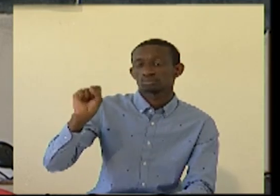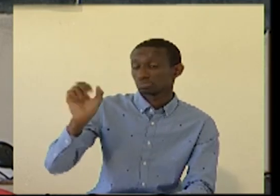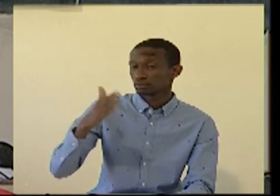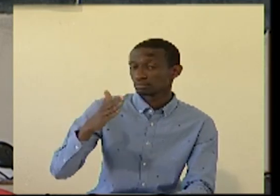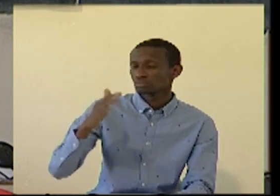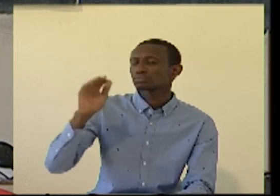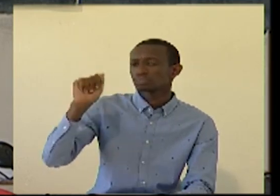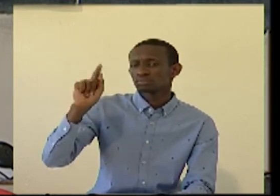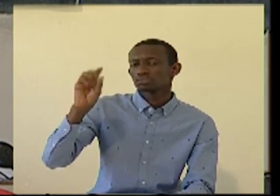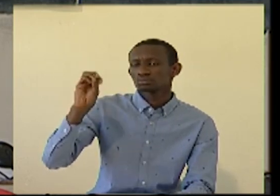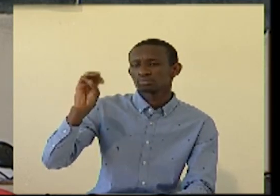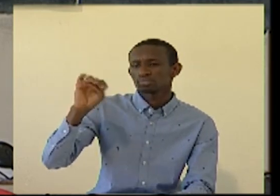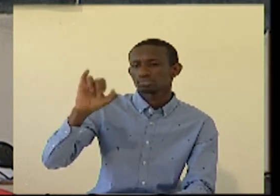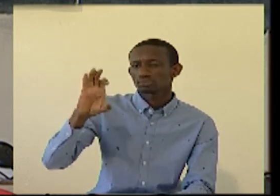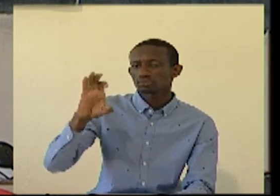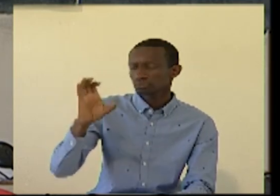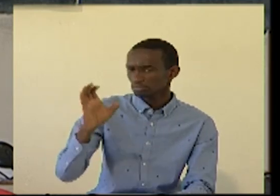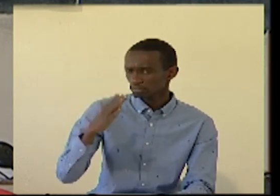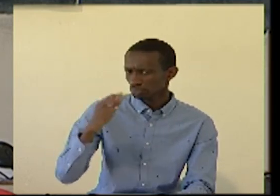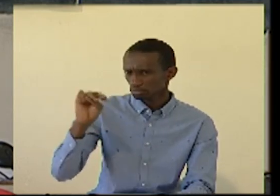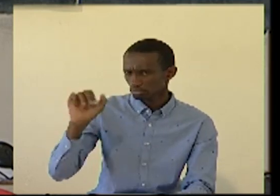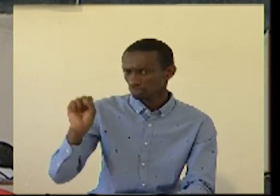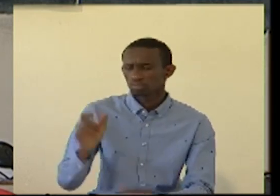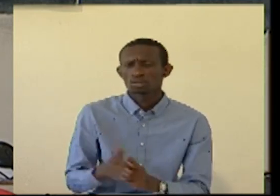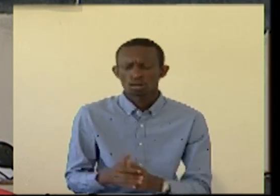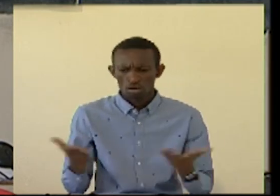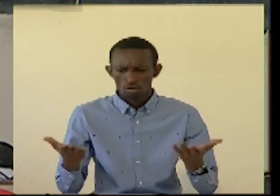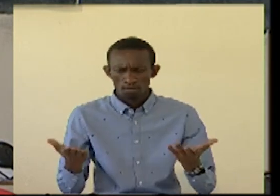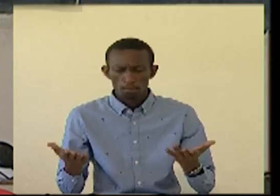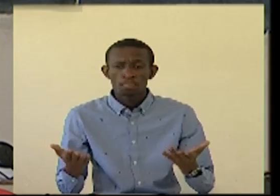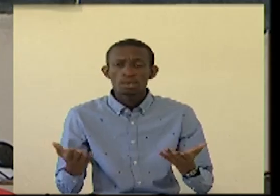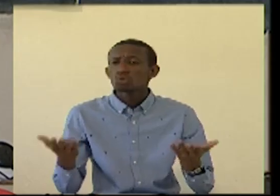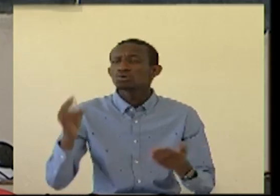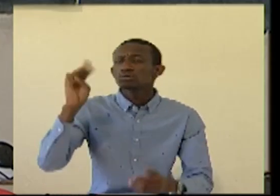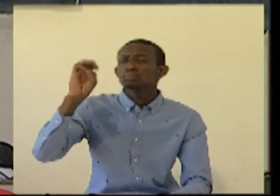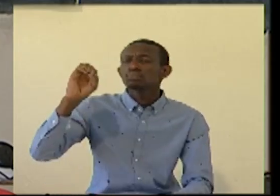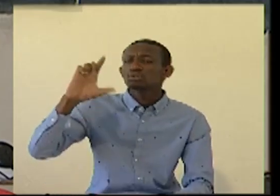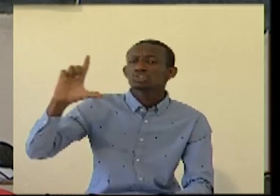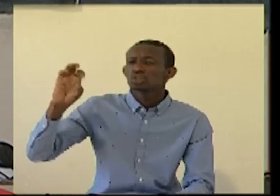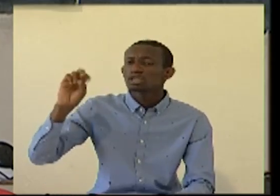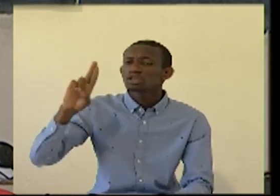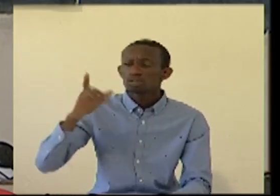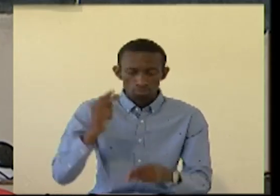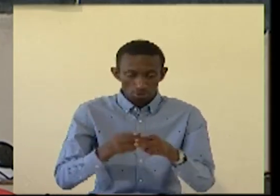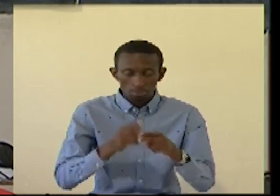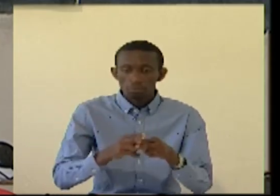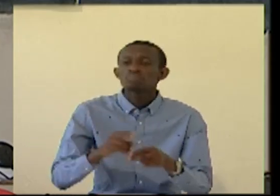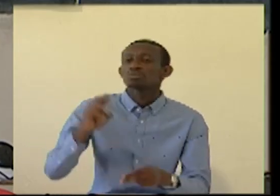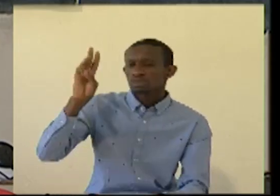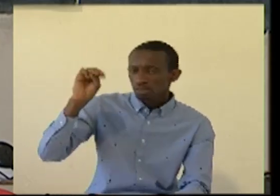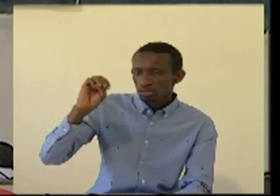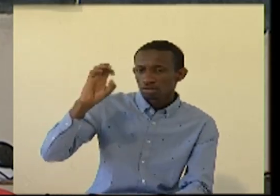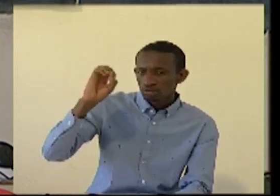For a given molecule, it will be called molecular mass. And for a given